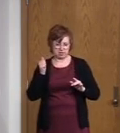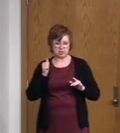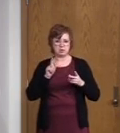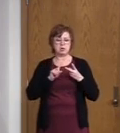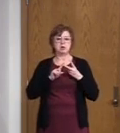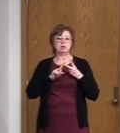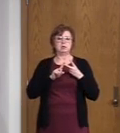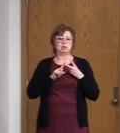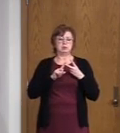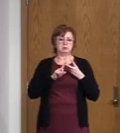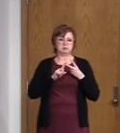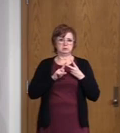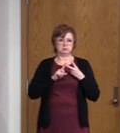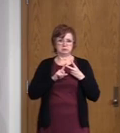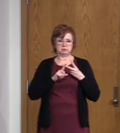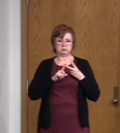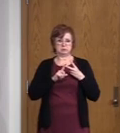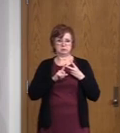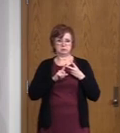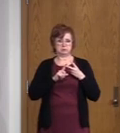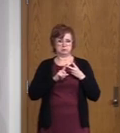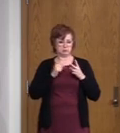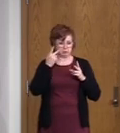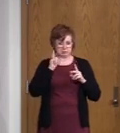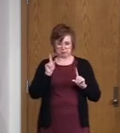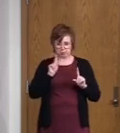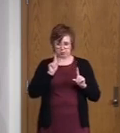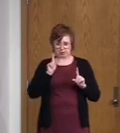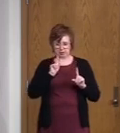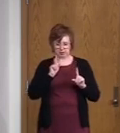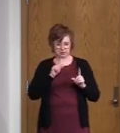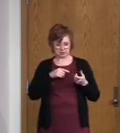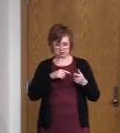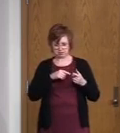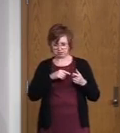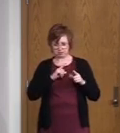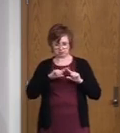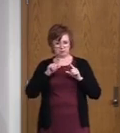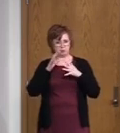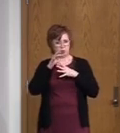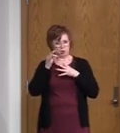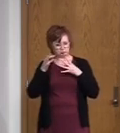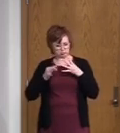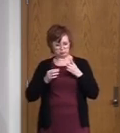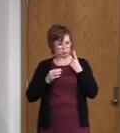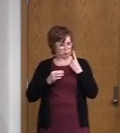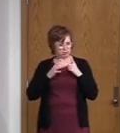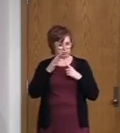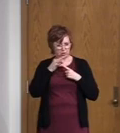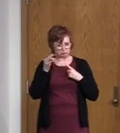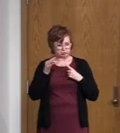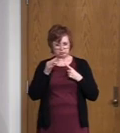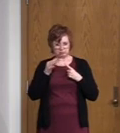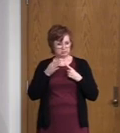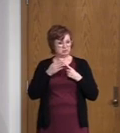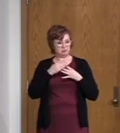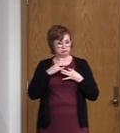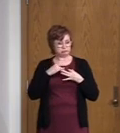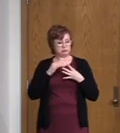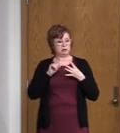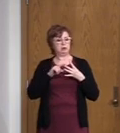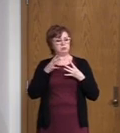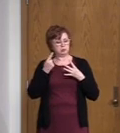see if there are other avenues or other places that you could get tested. We want people to get tested as quick as possible if they're